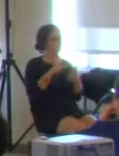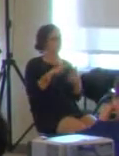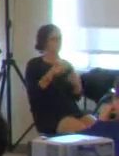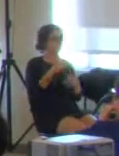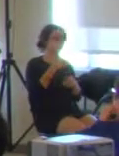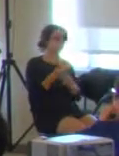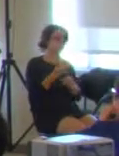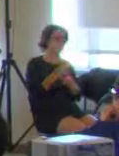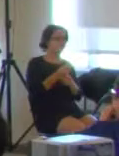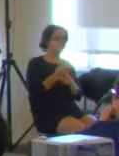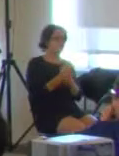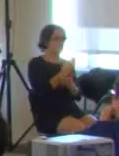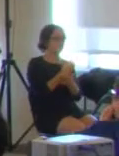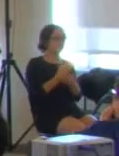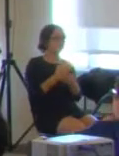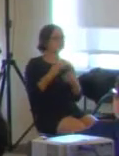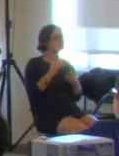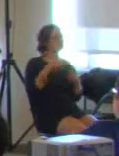have